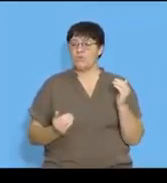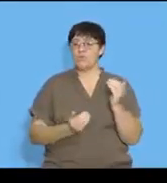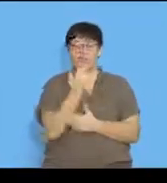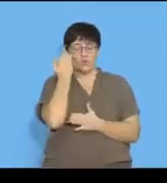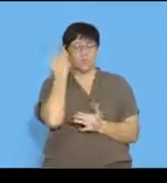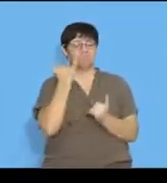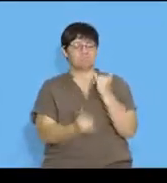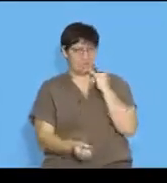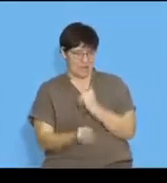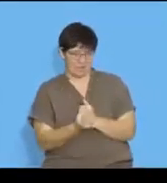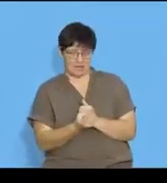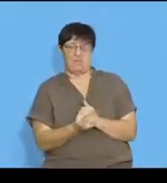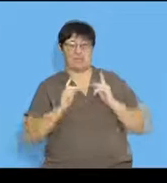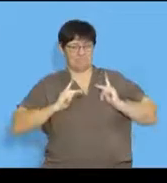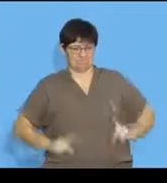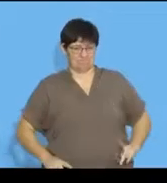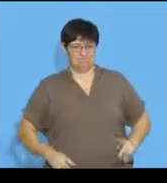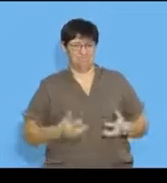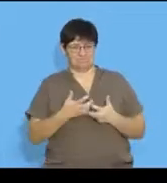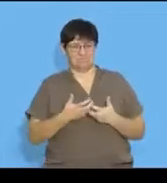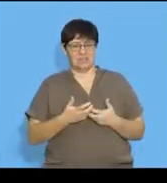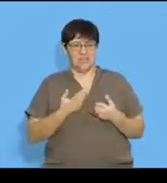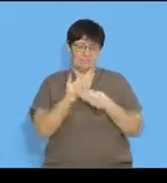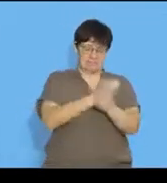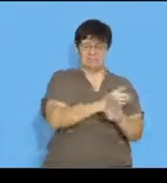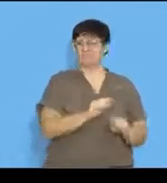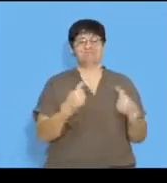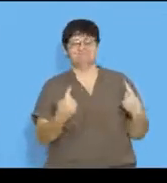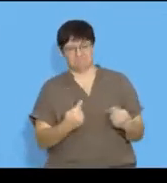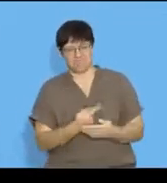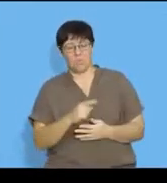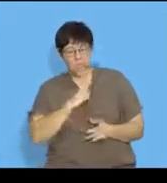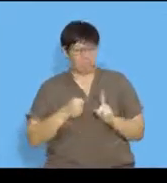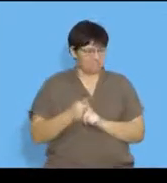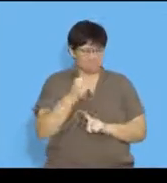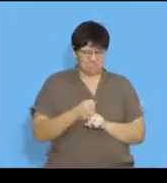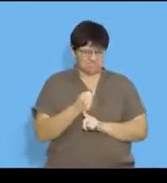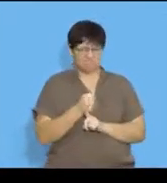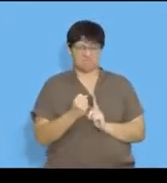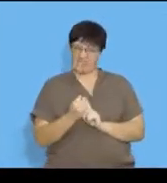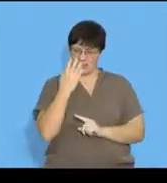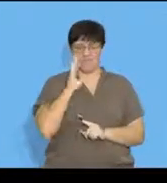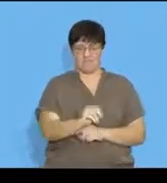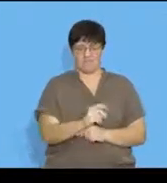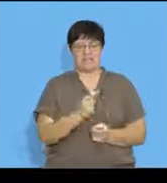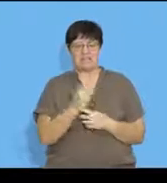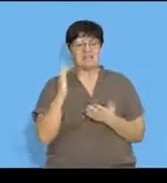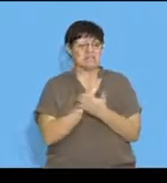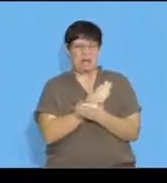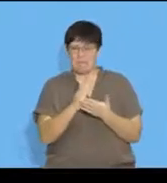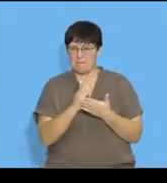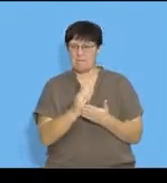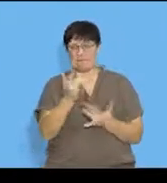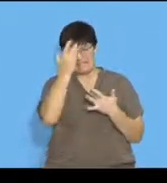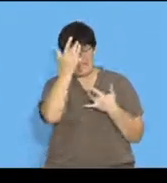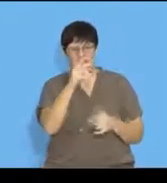it happens a lot. Remember, your immune system is there to fight infection. And if you have some kind of